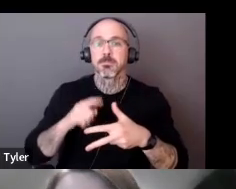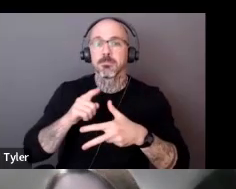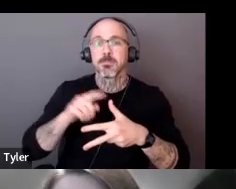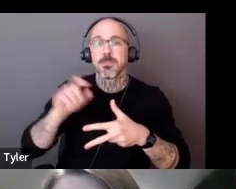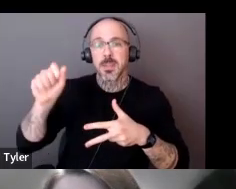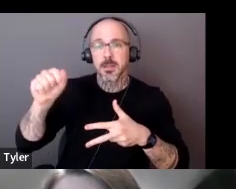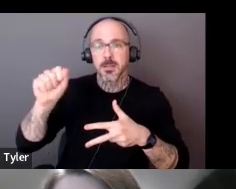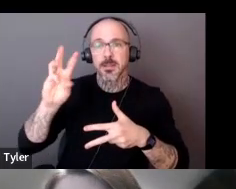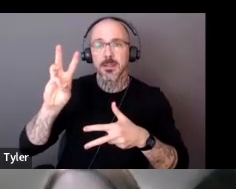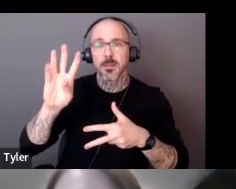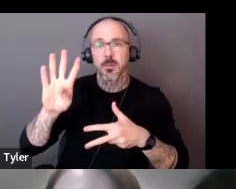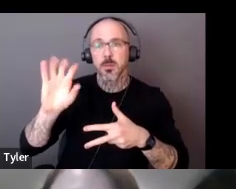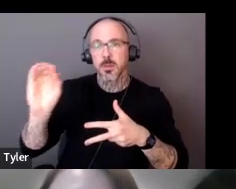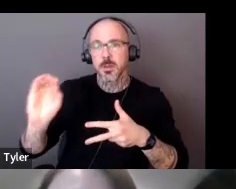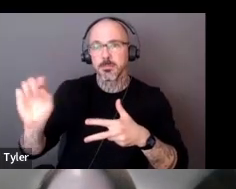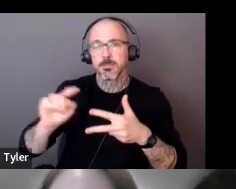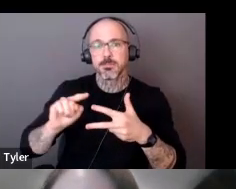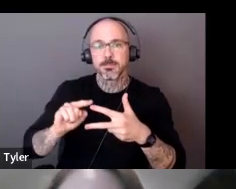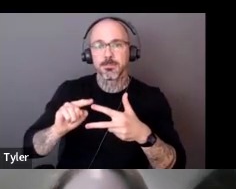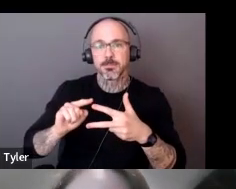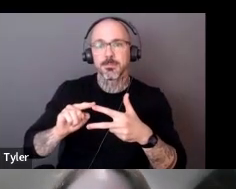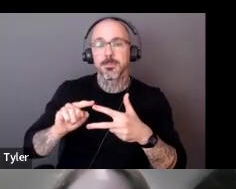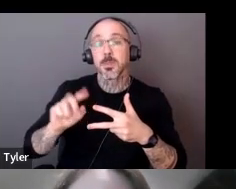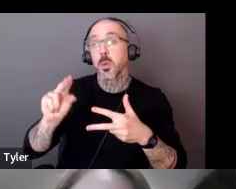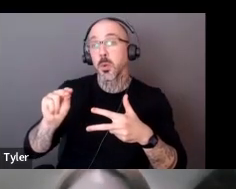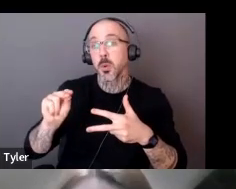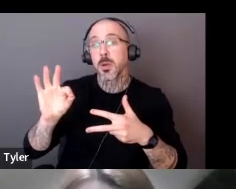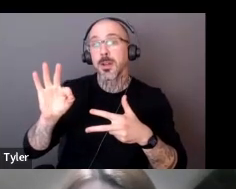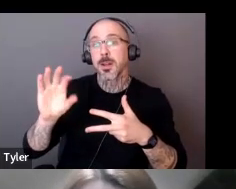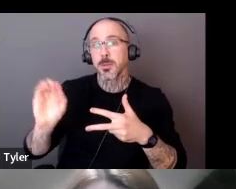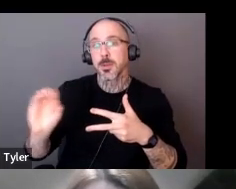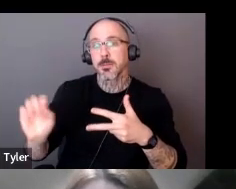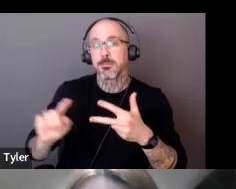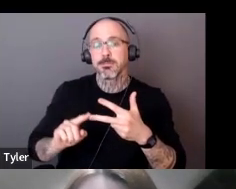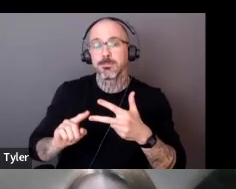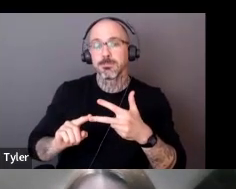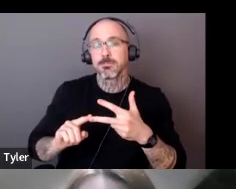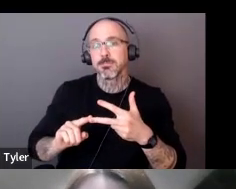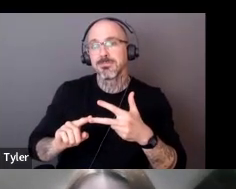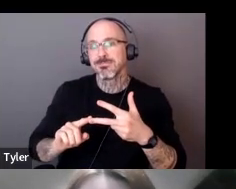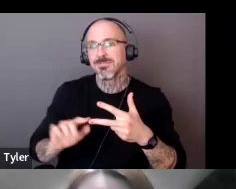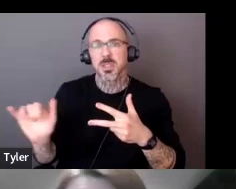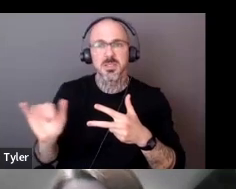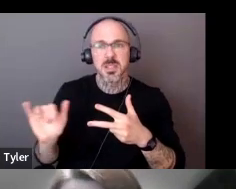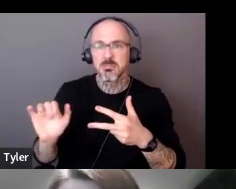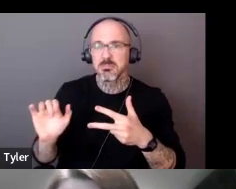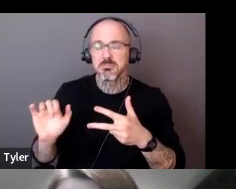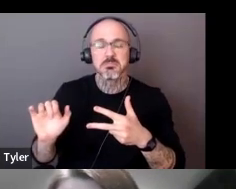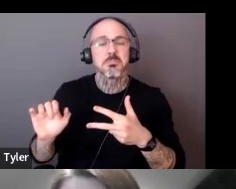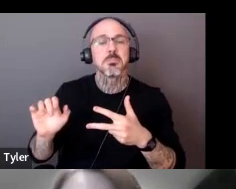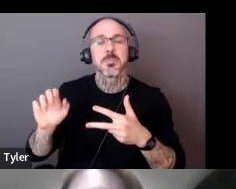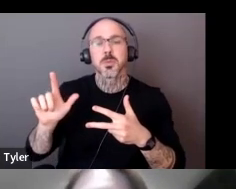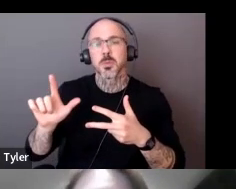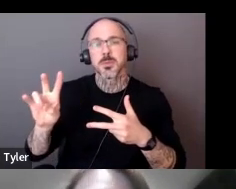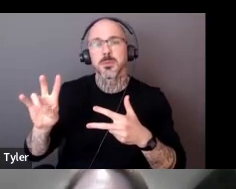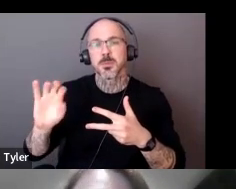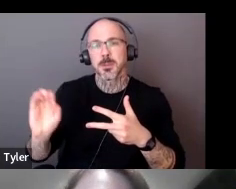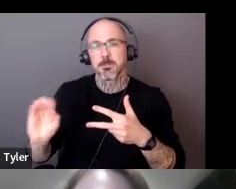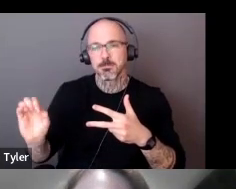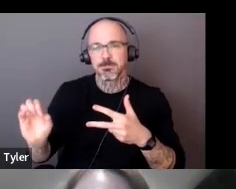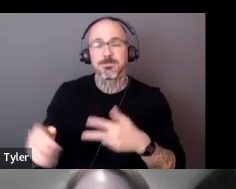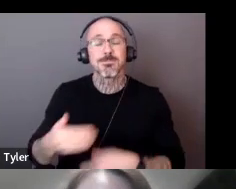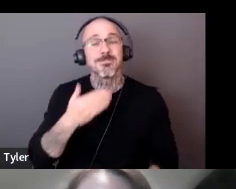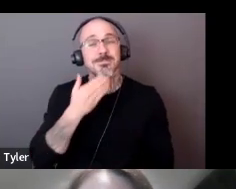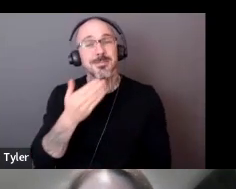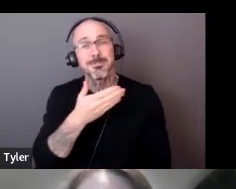64% said yes, 9% said no, and 27% said no change. Thank you,